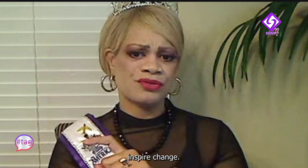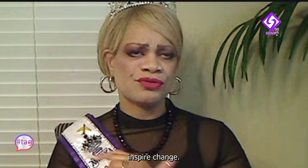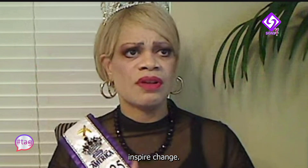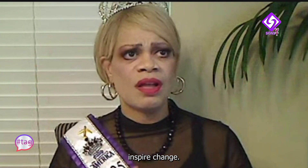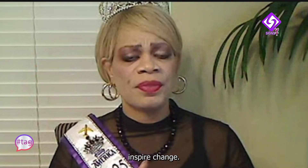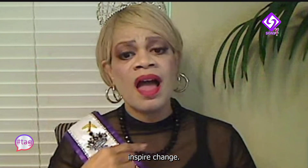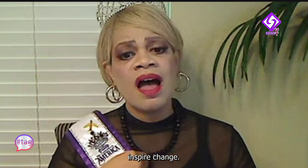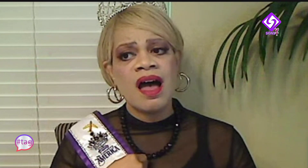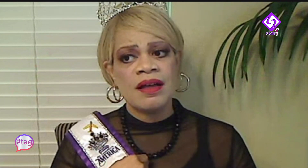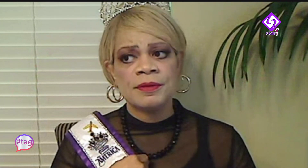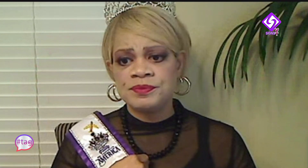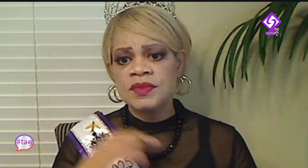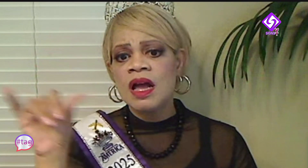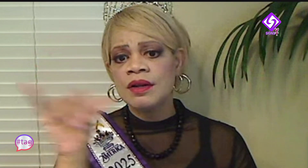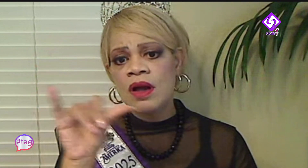inspire change.